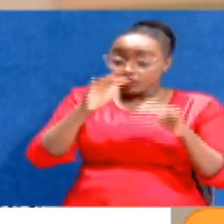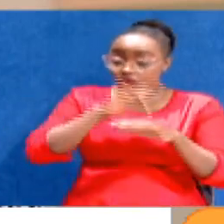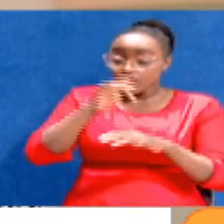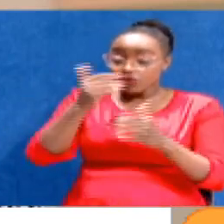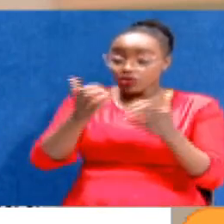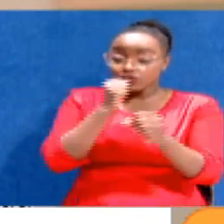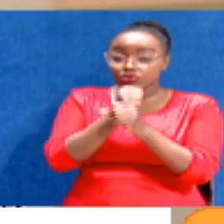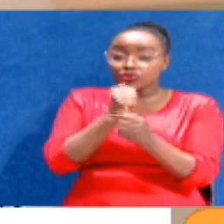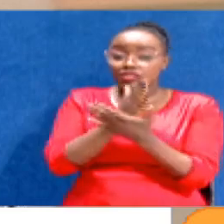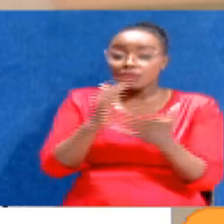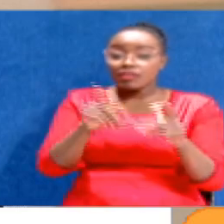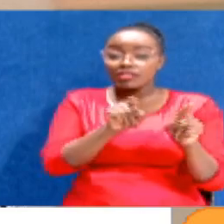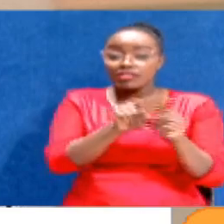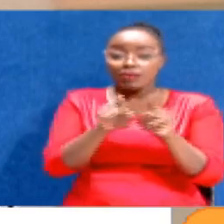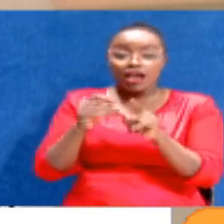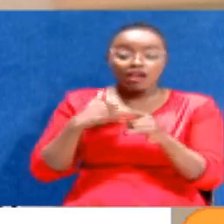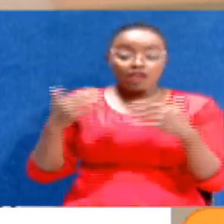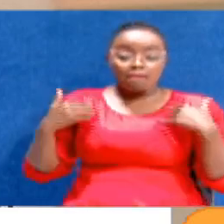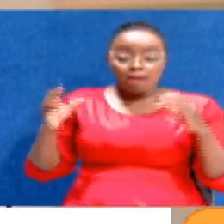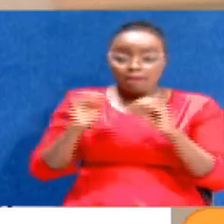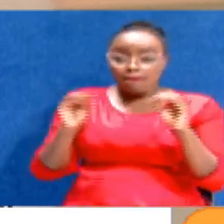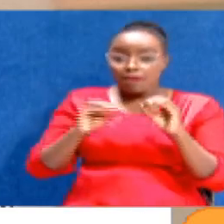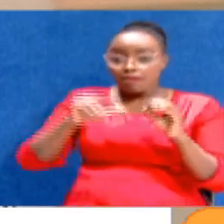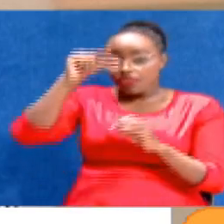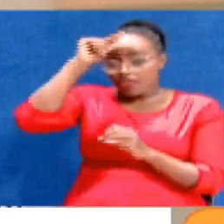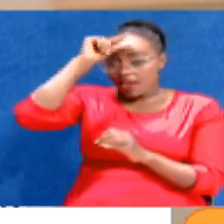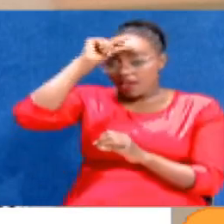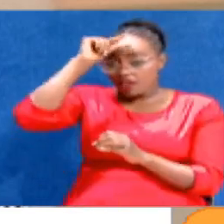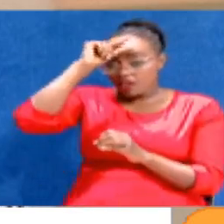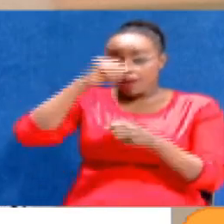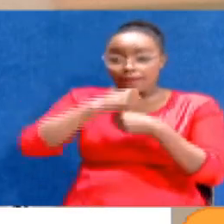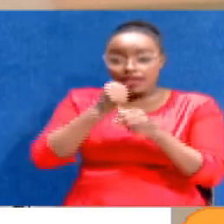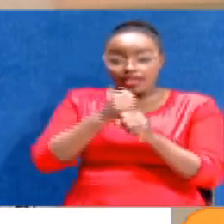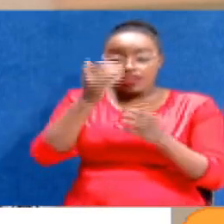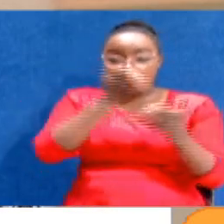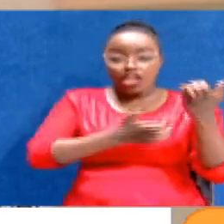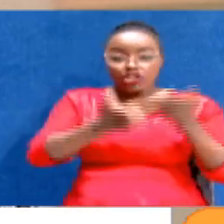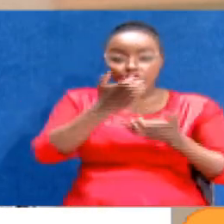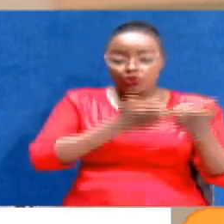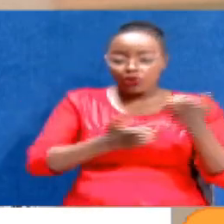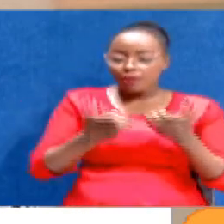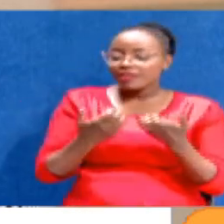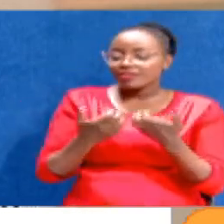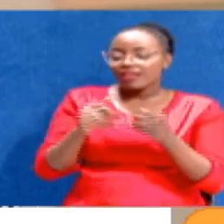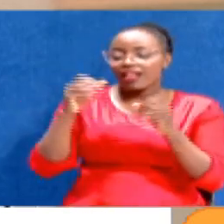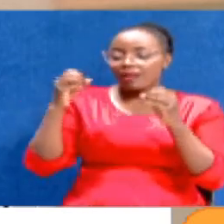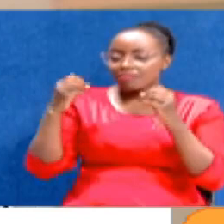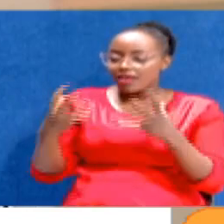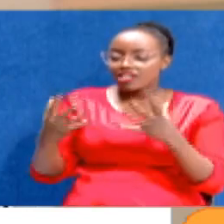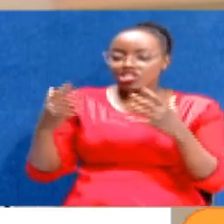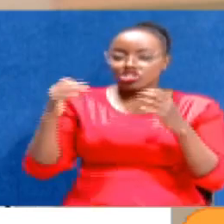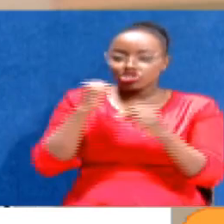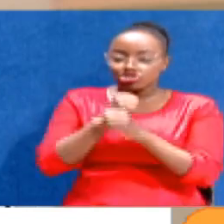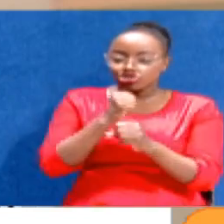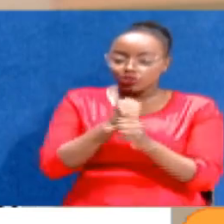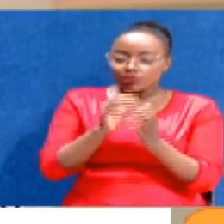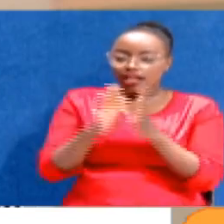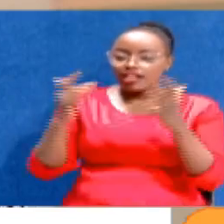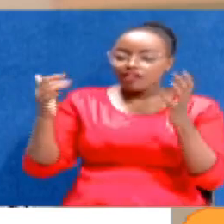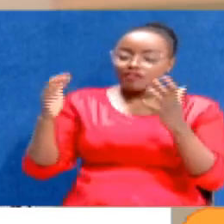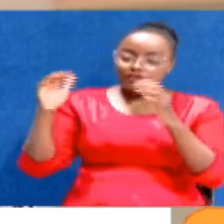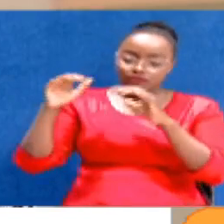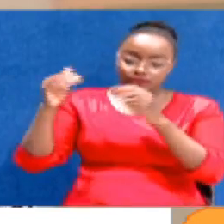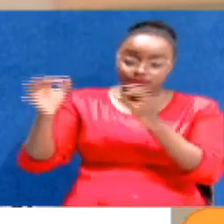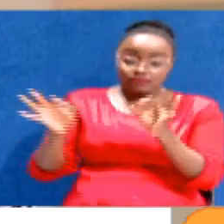done. There's also no denying that this government action is costing the economy millions of jobs and businesses, and many families